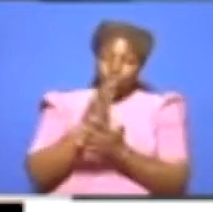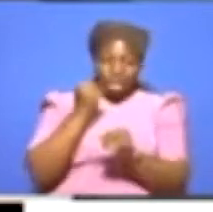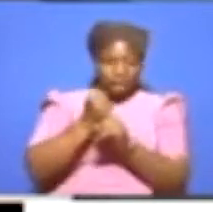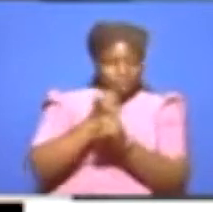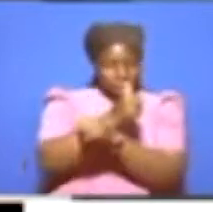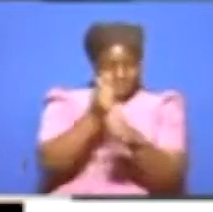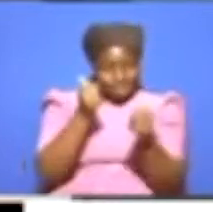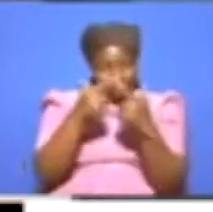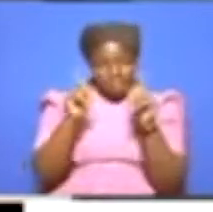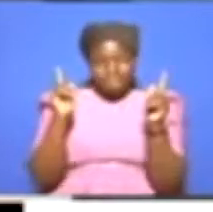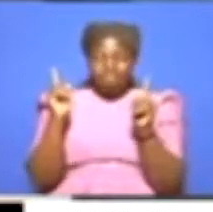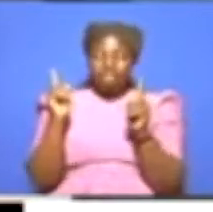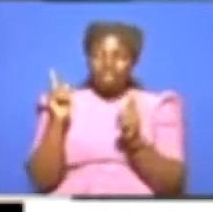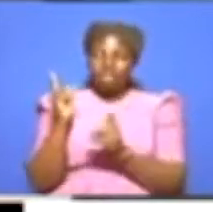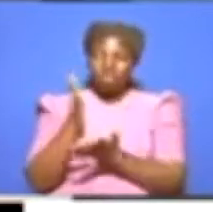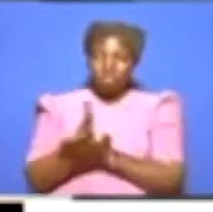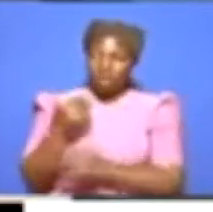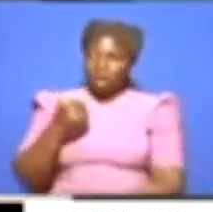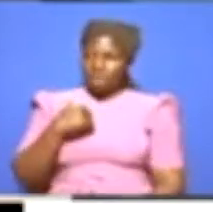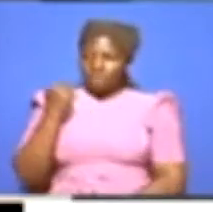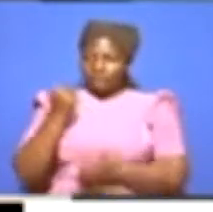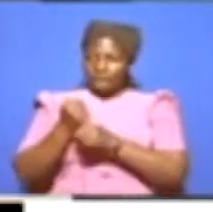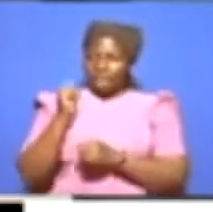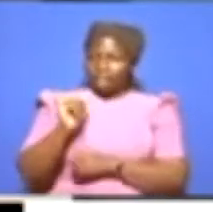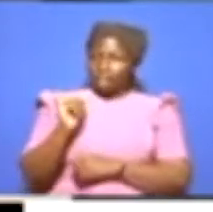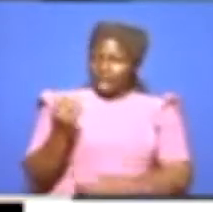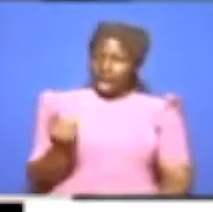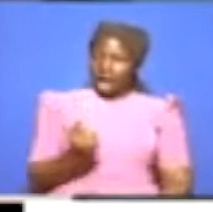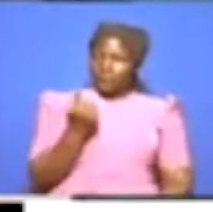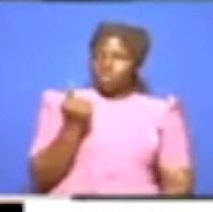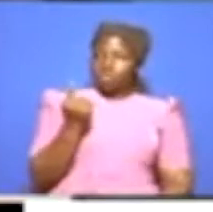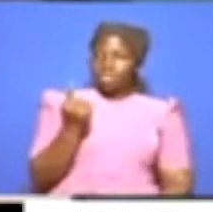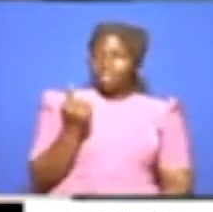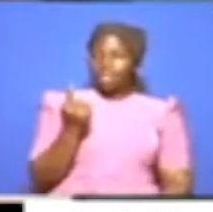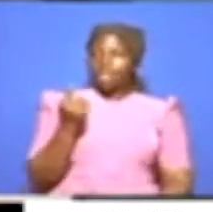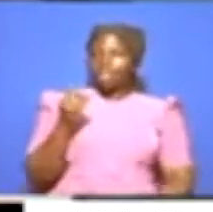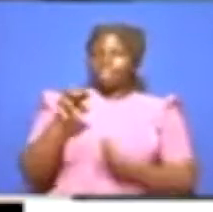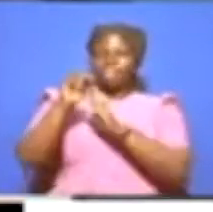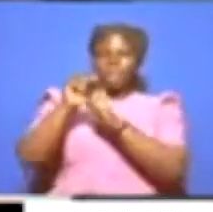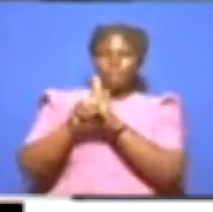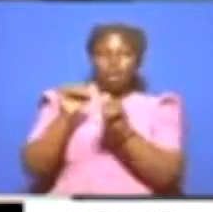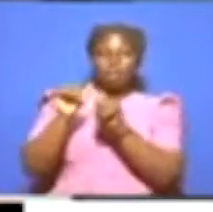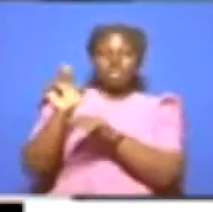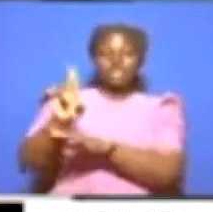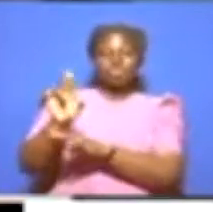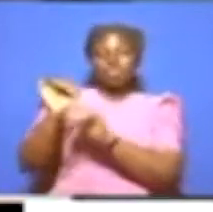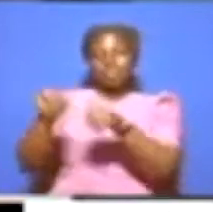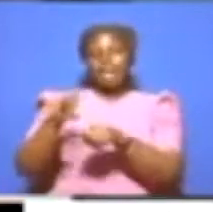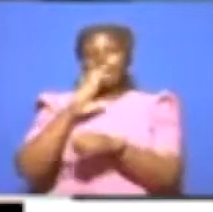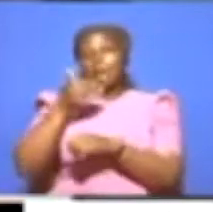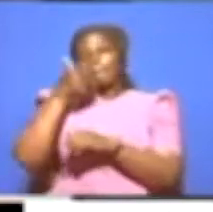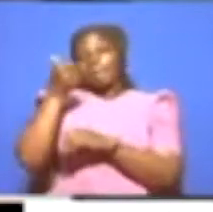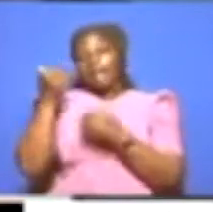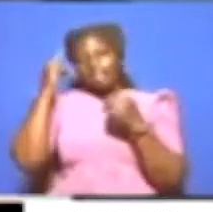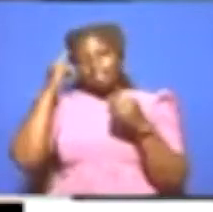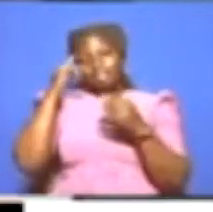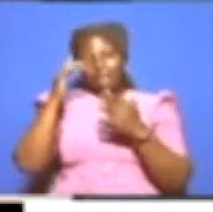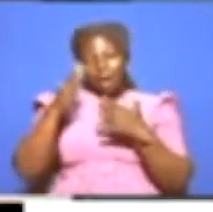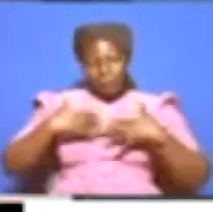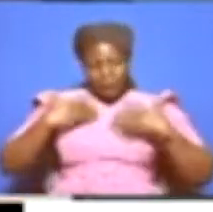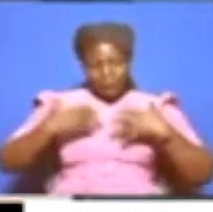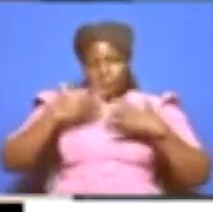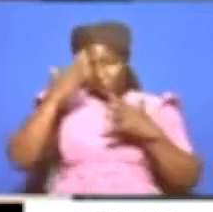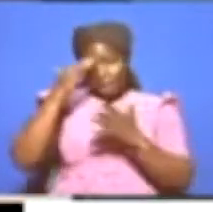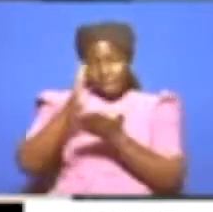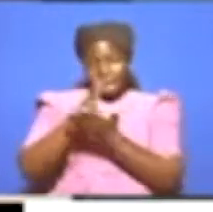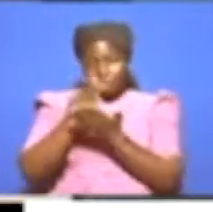they have been doing it on their own, the models at which they adopt could be better, and I think I'm happy that some of them are actually doing a good